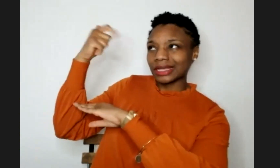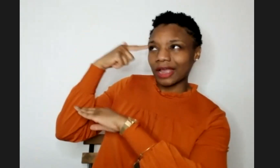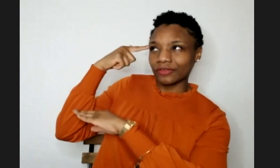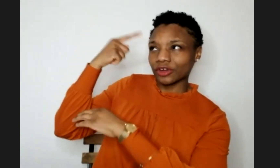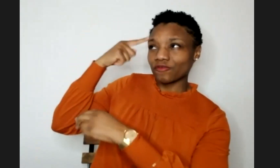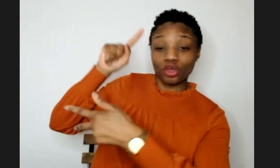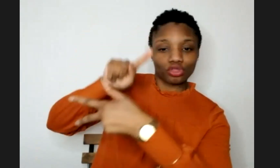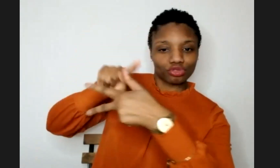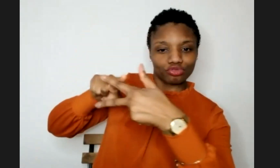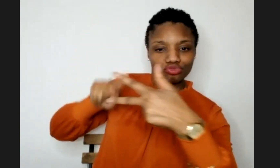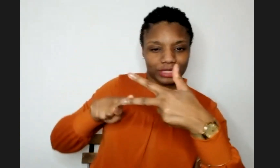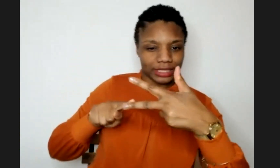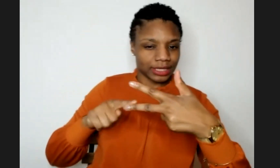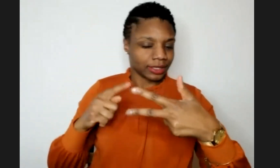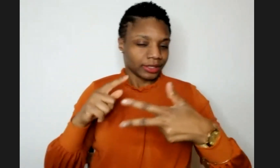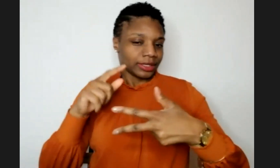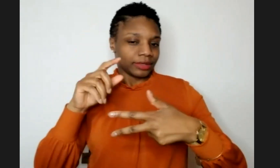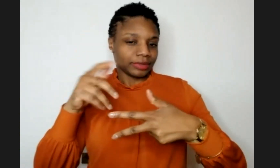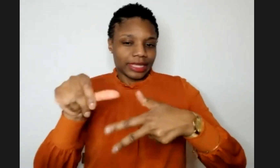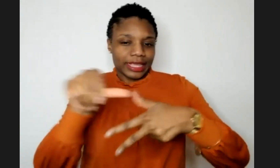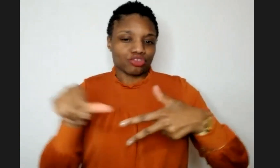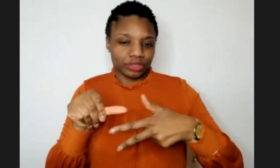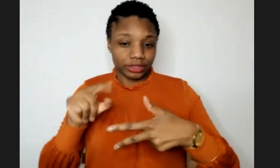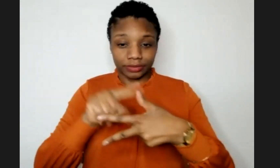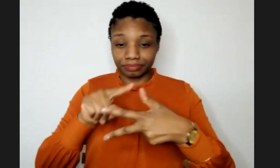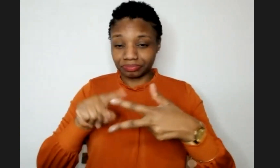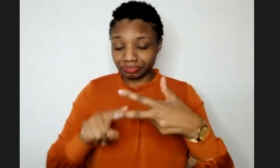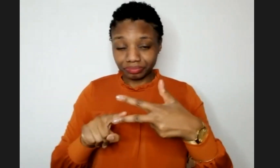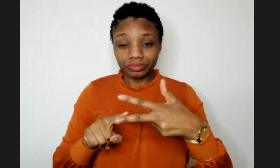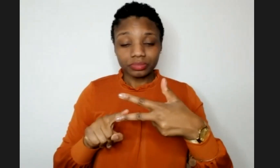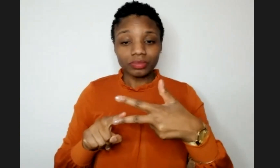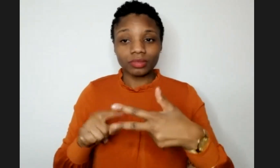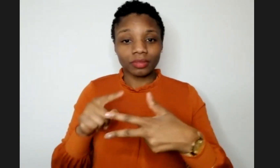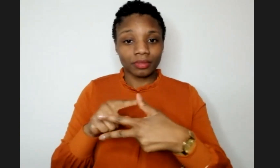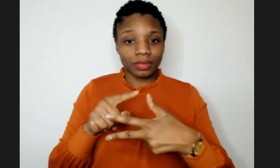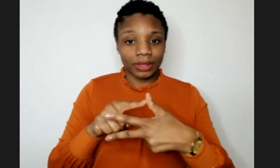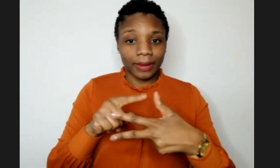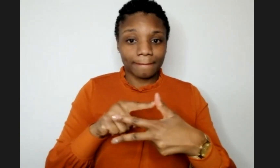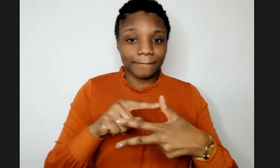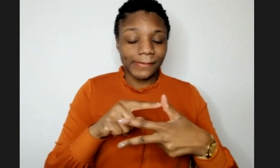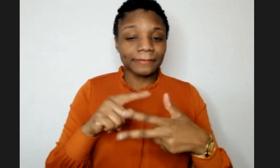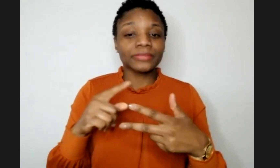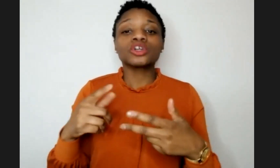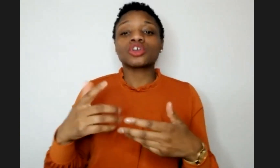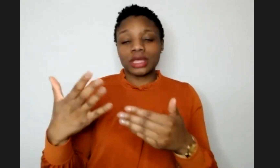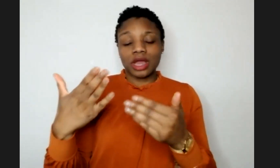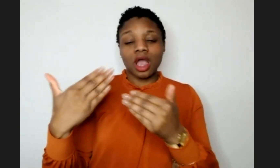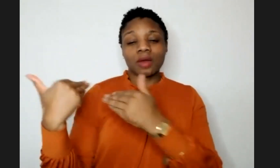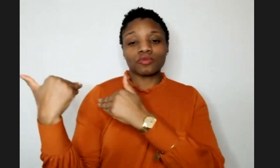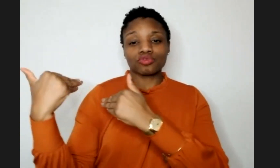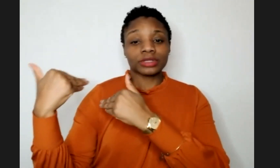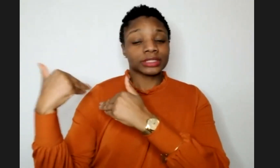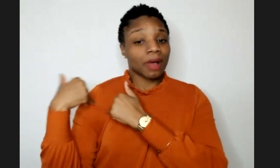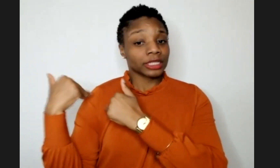items. So the three tasks that we're charged with are accelerating the responsible deployment of clean